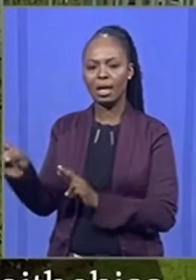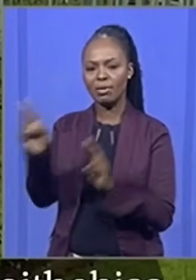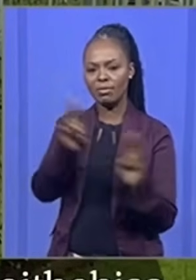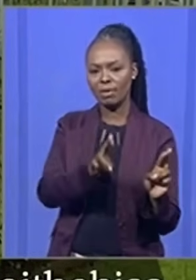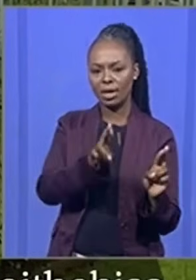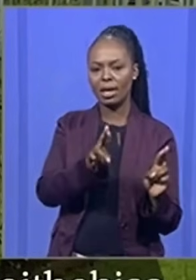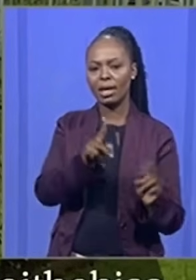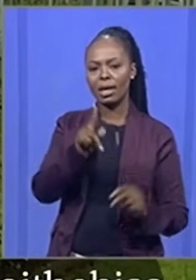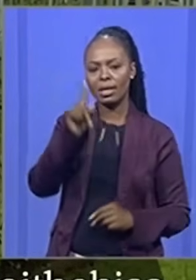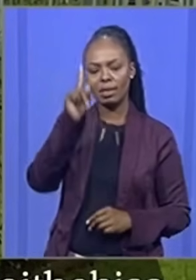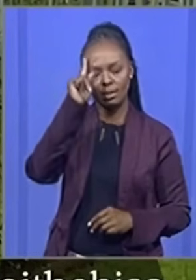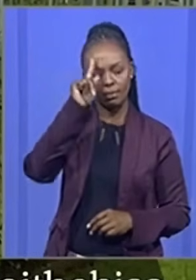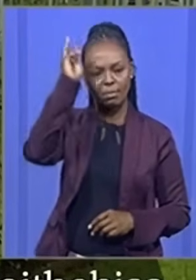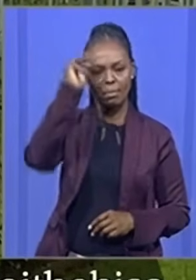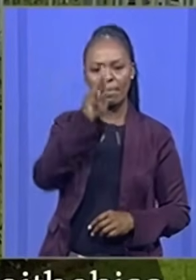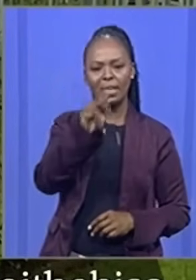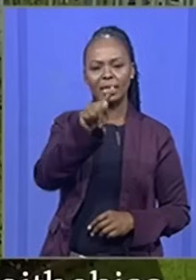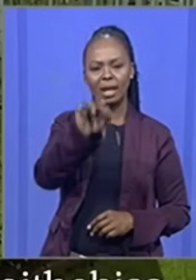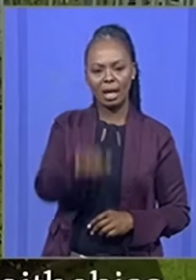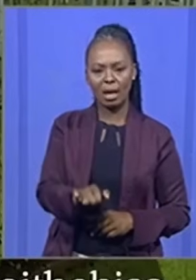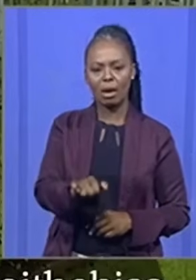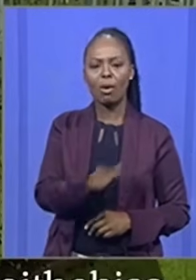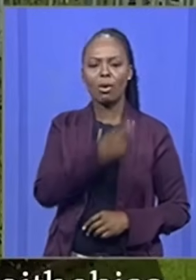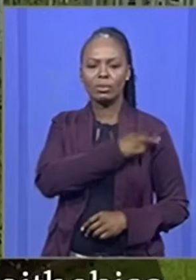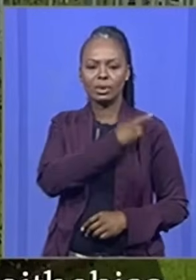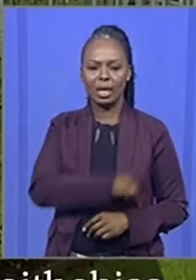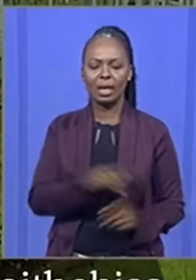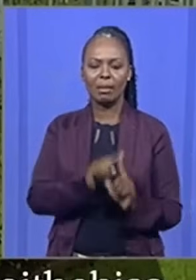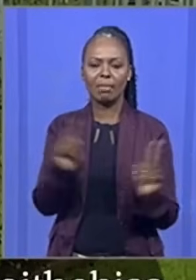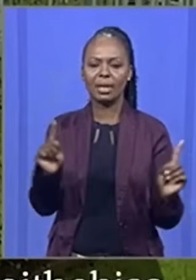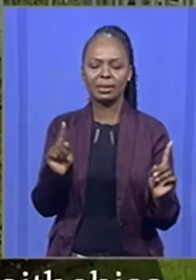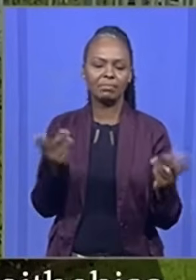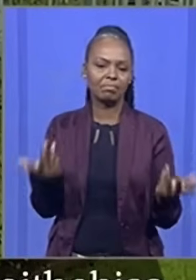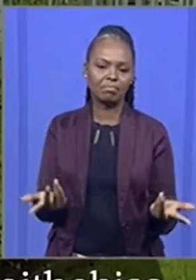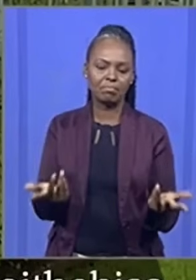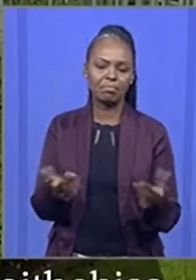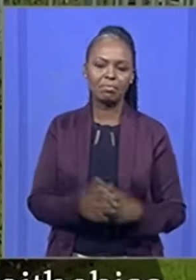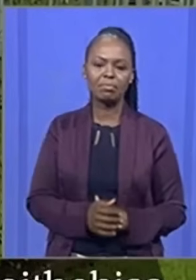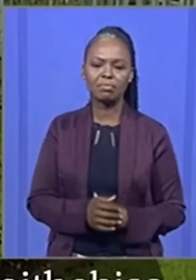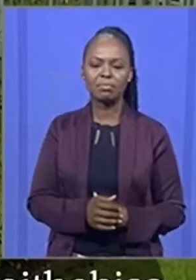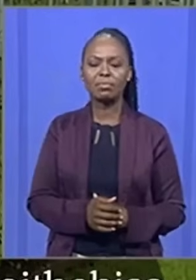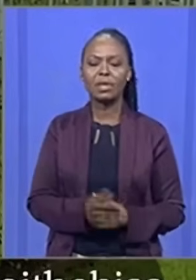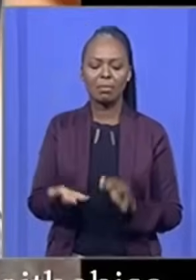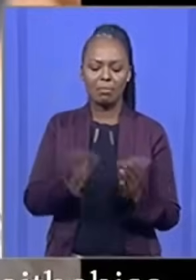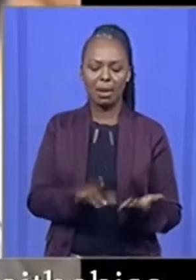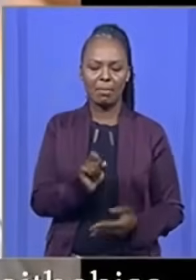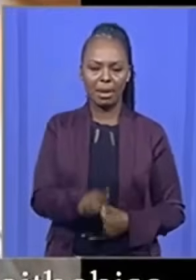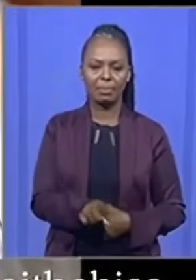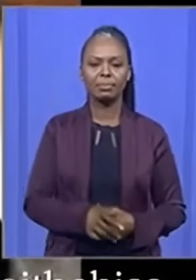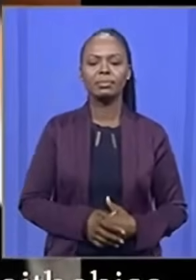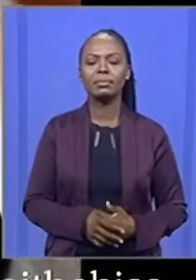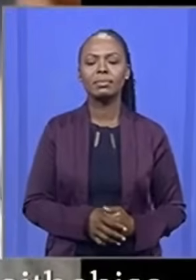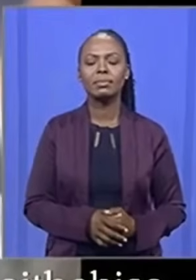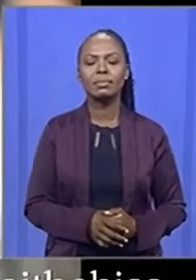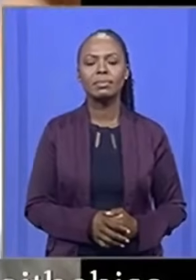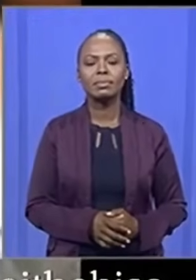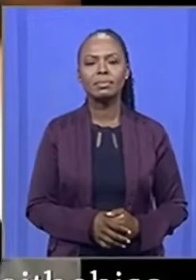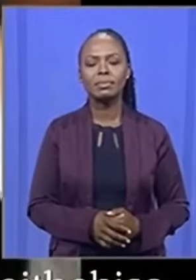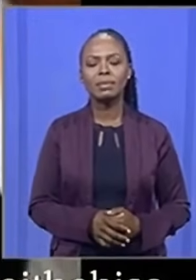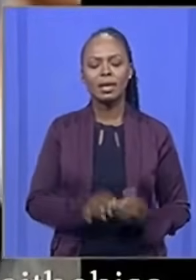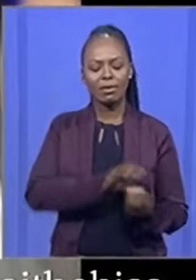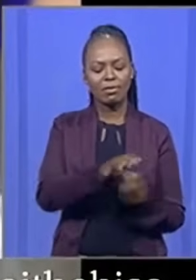Nelson Mandela Academic Hospital. Unfortunately, he demised at that point. Ba